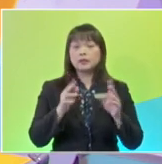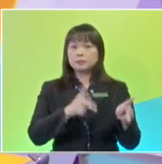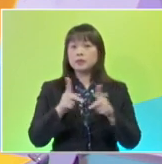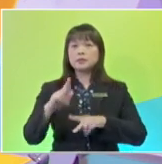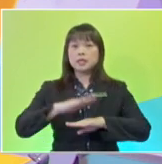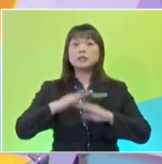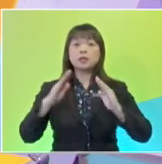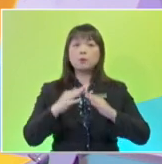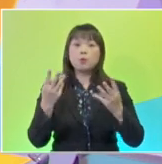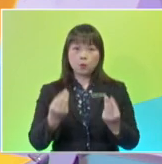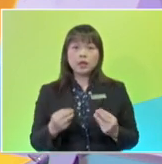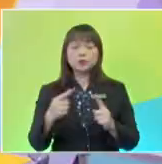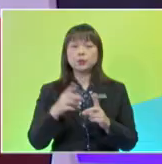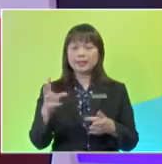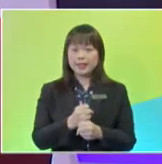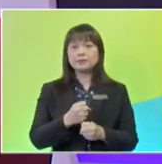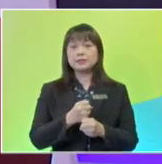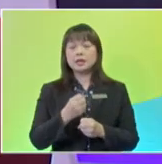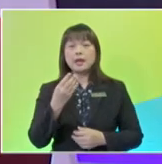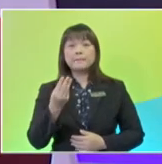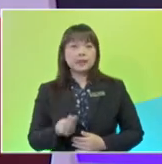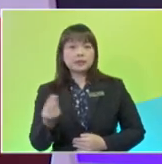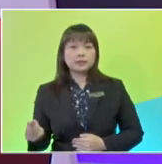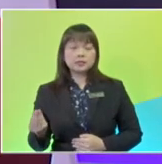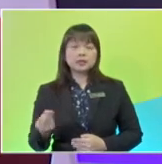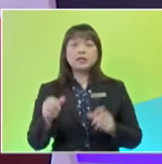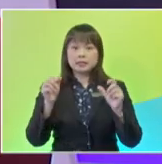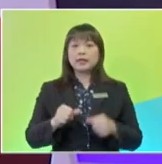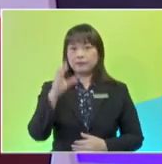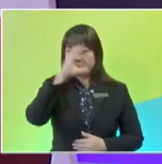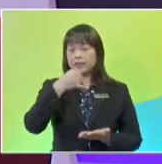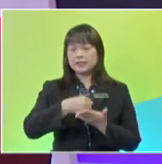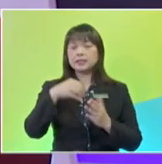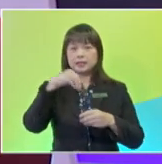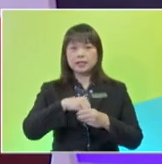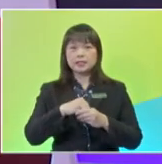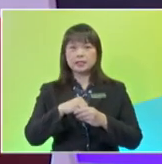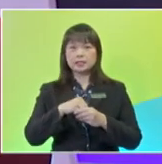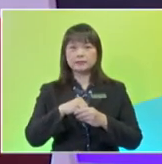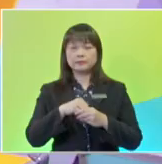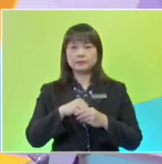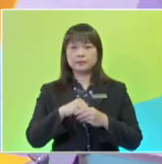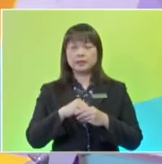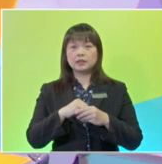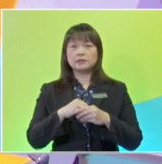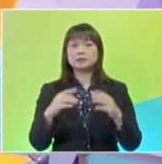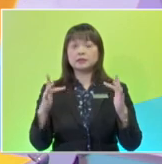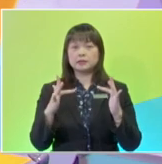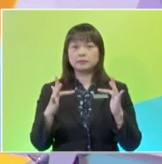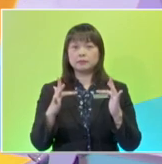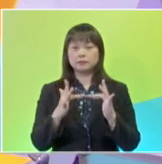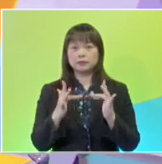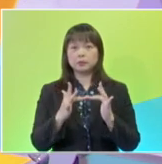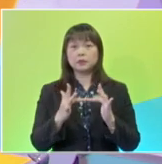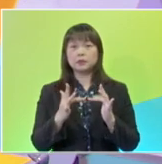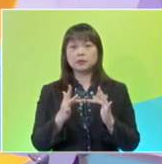subject material, where can they find it? They can find it from the Delima KPM website. All right. So people at home, if you